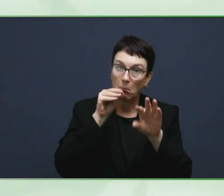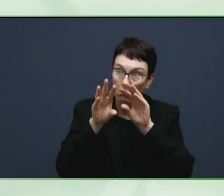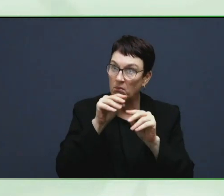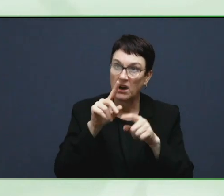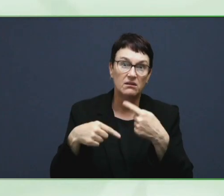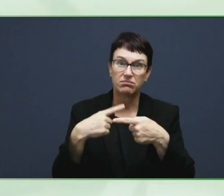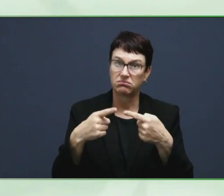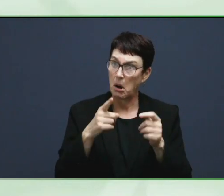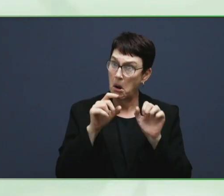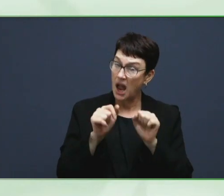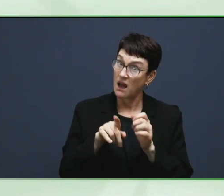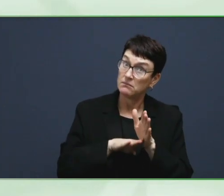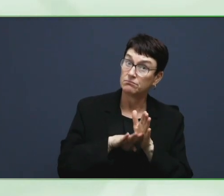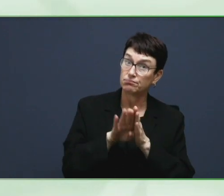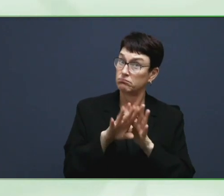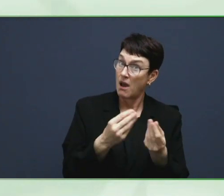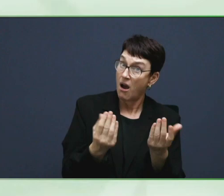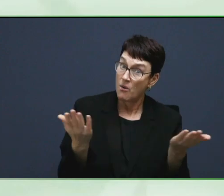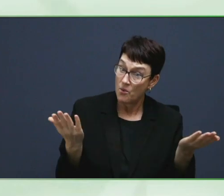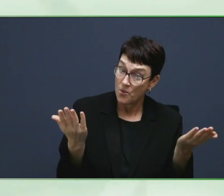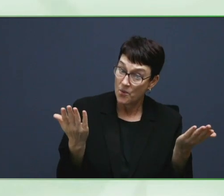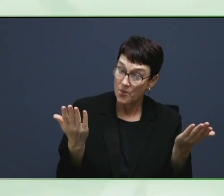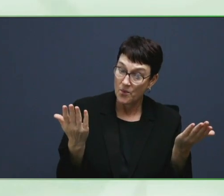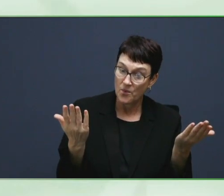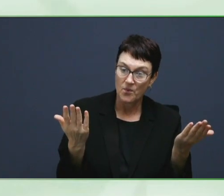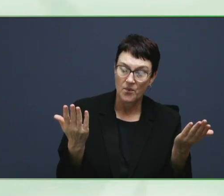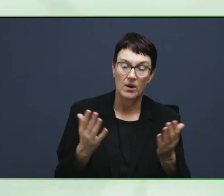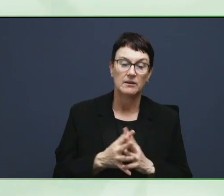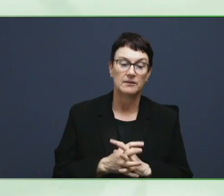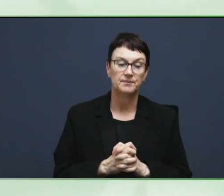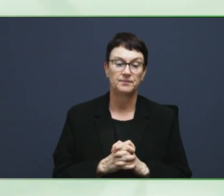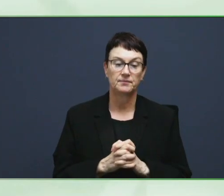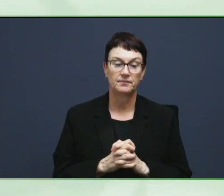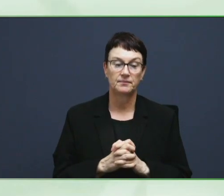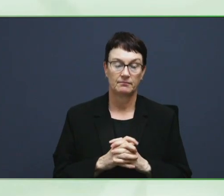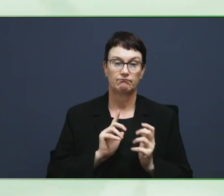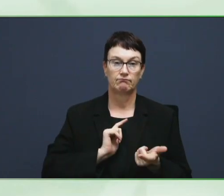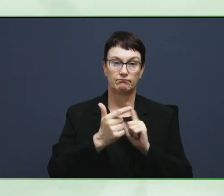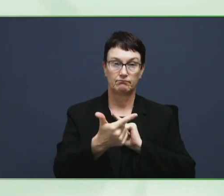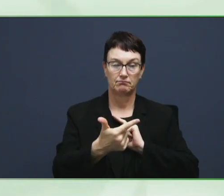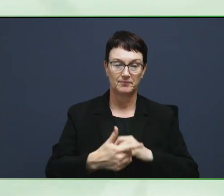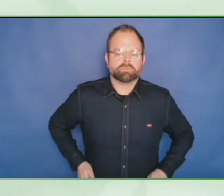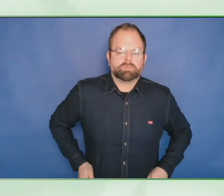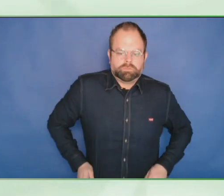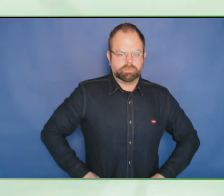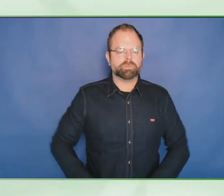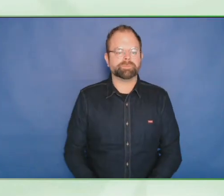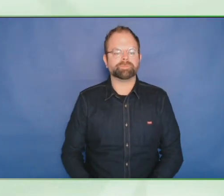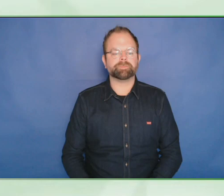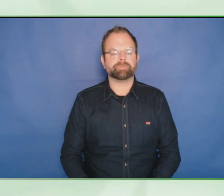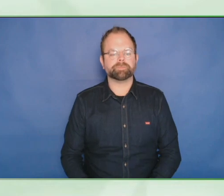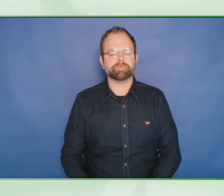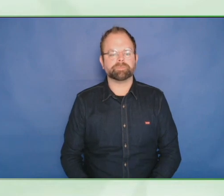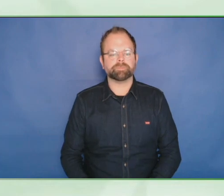Thank you for your question. So since 2013, when the HDO established, we had done